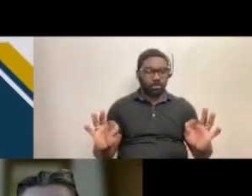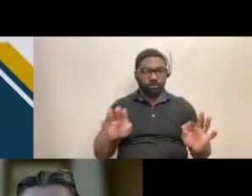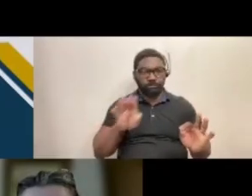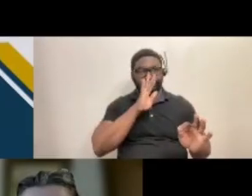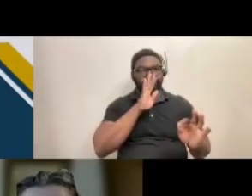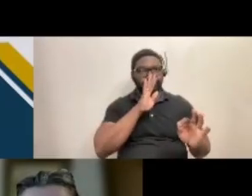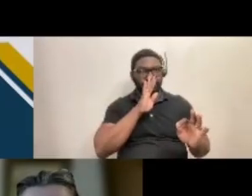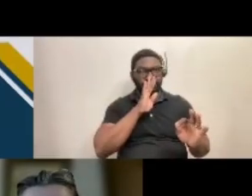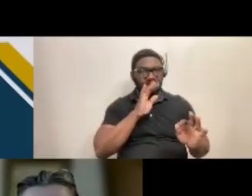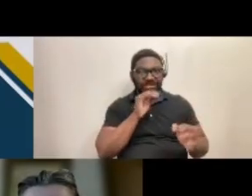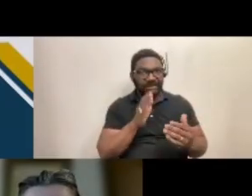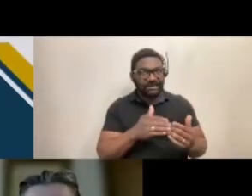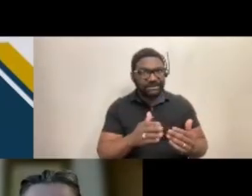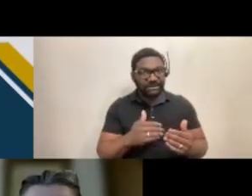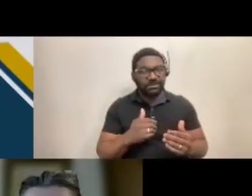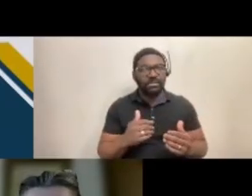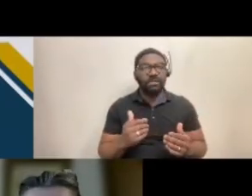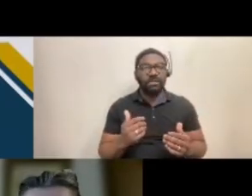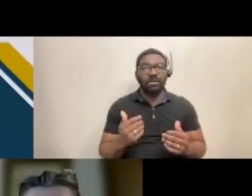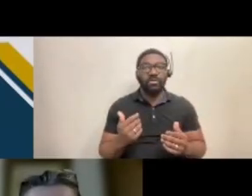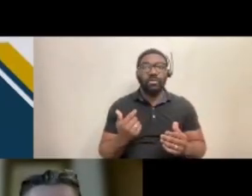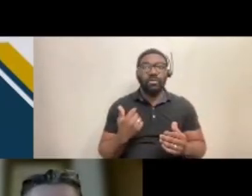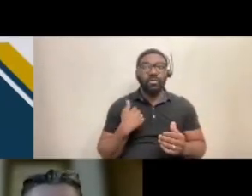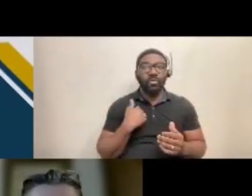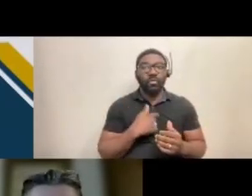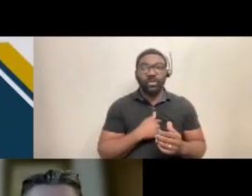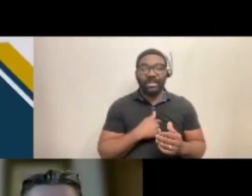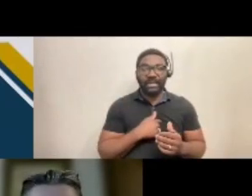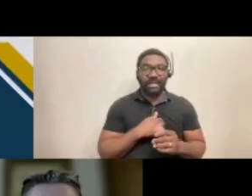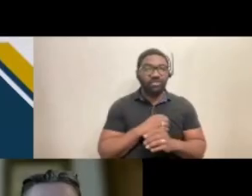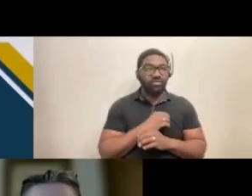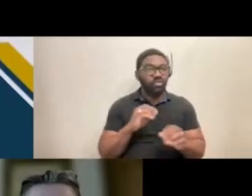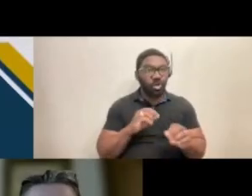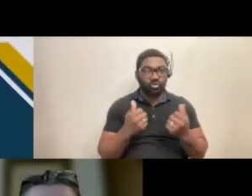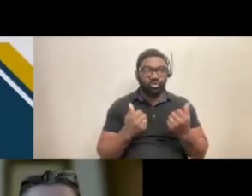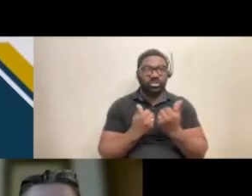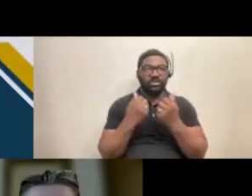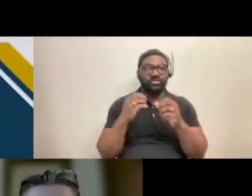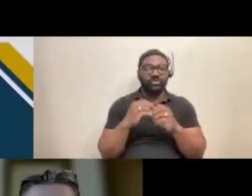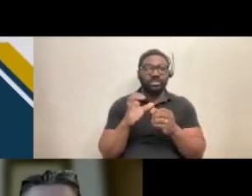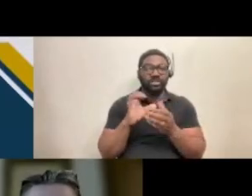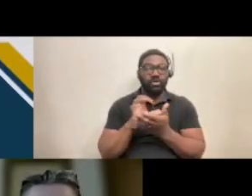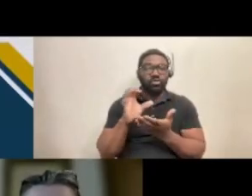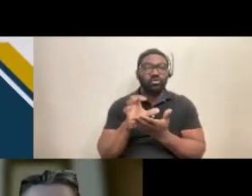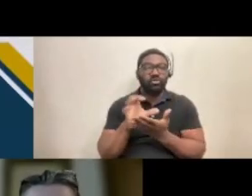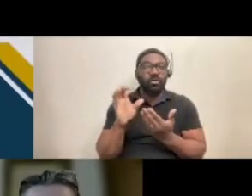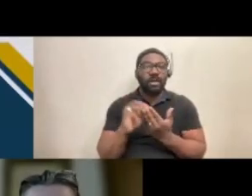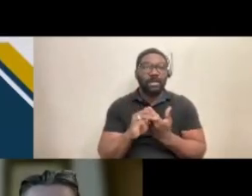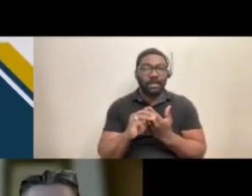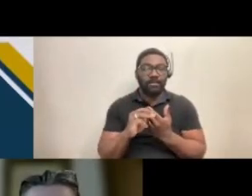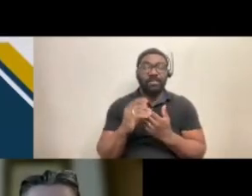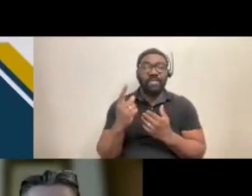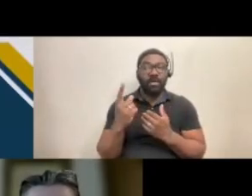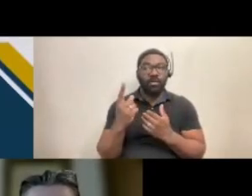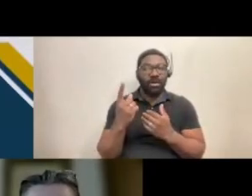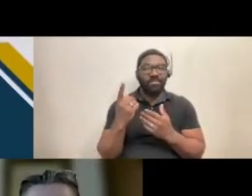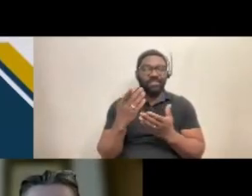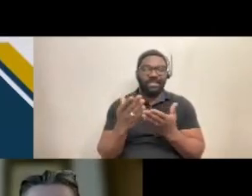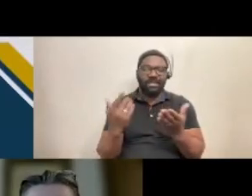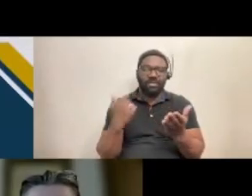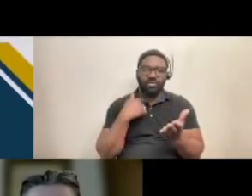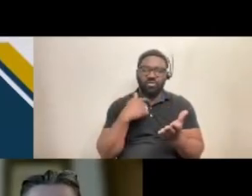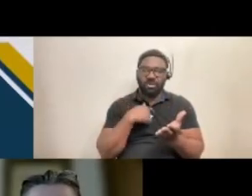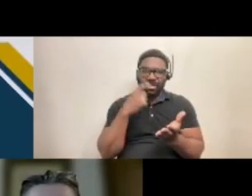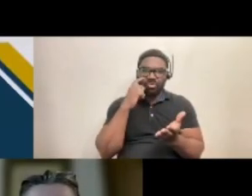that I will say is that absolutely we did not face challenges with the actual curriculum. I think that was one of the few things that we did find was